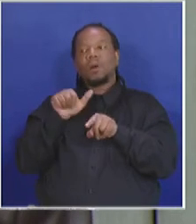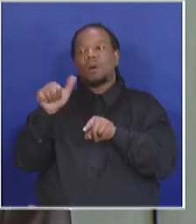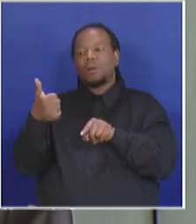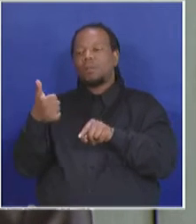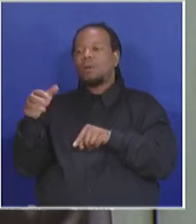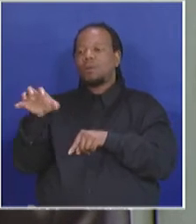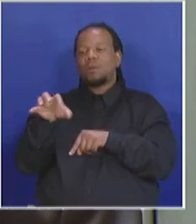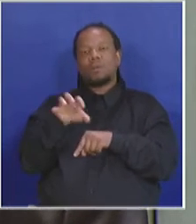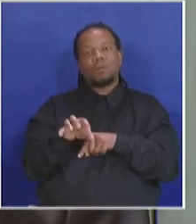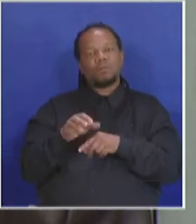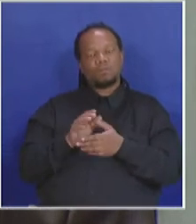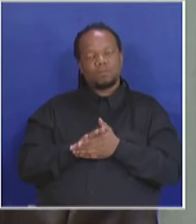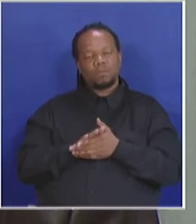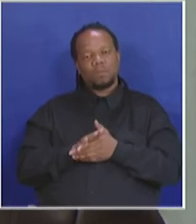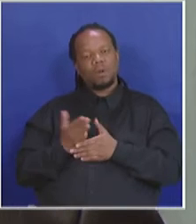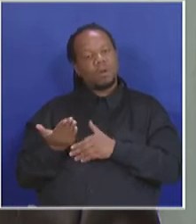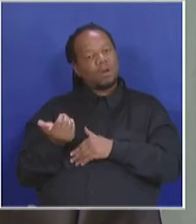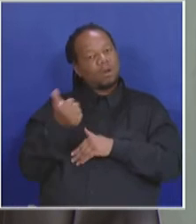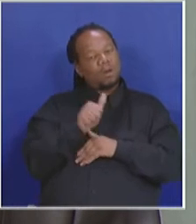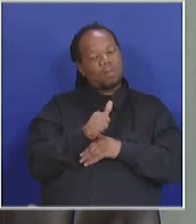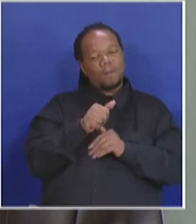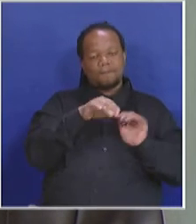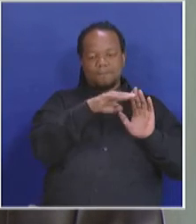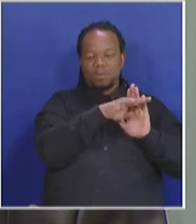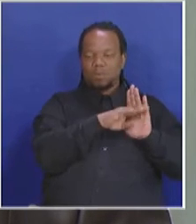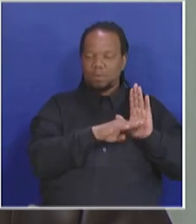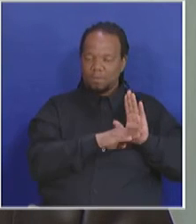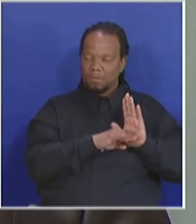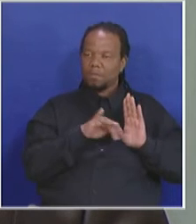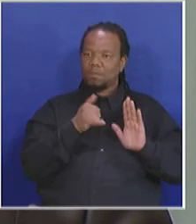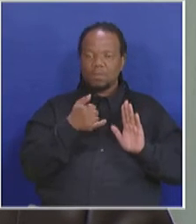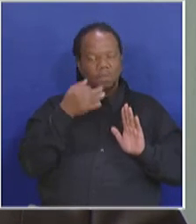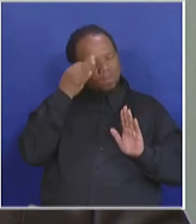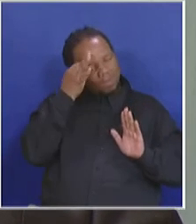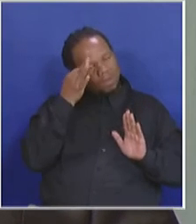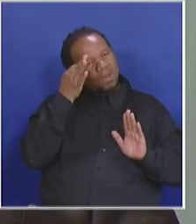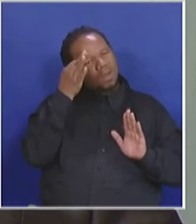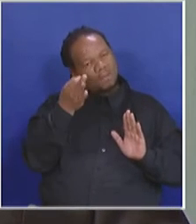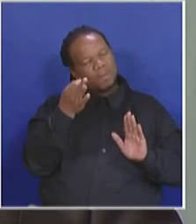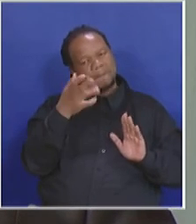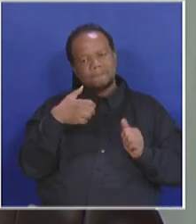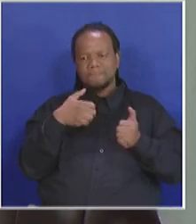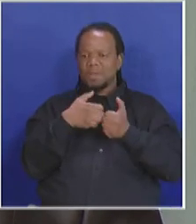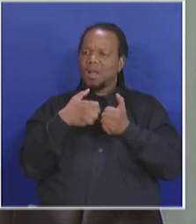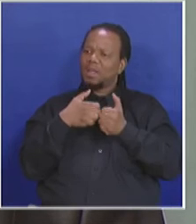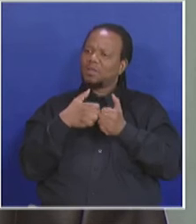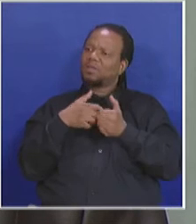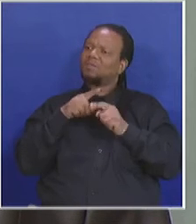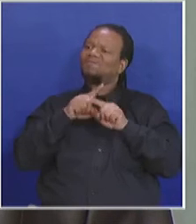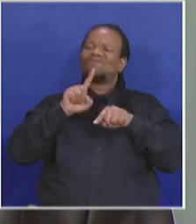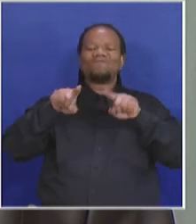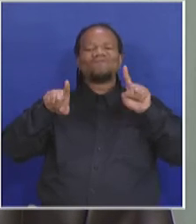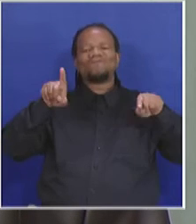Through Stukutsane program, the provincial government has addressed many challenges in different municipalities, and our